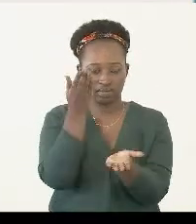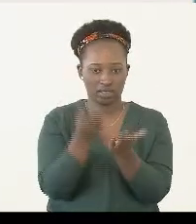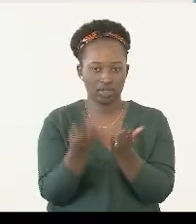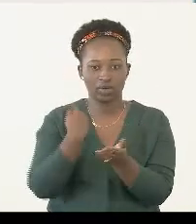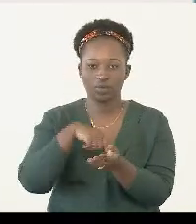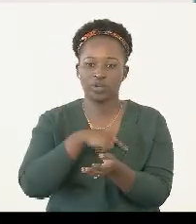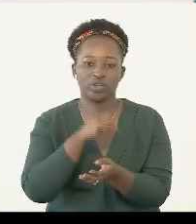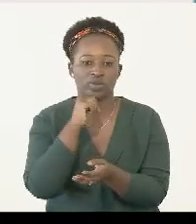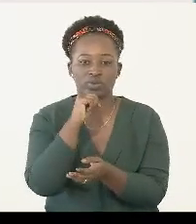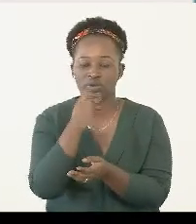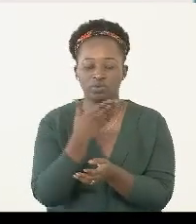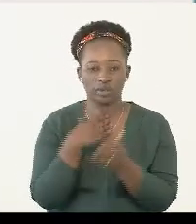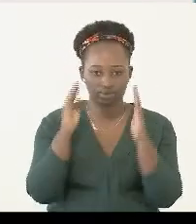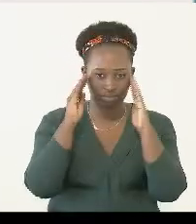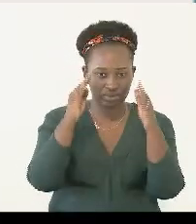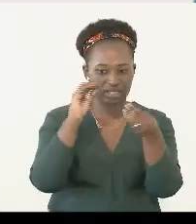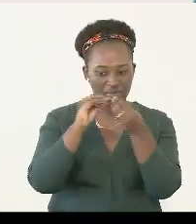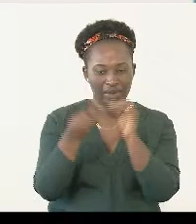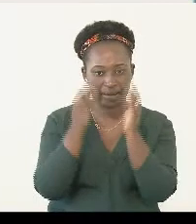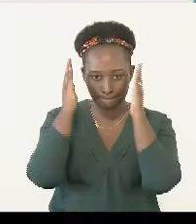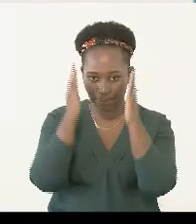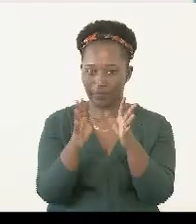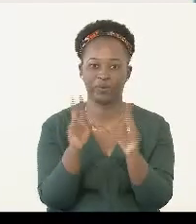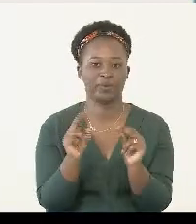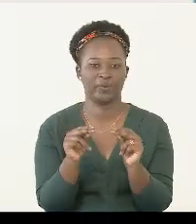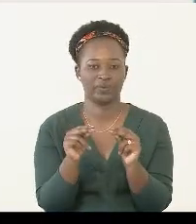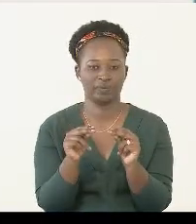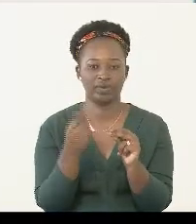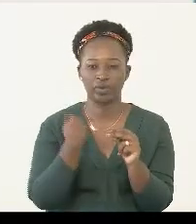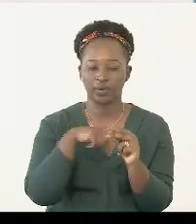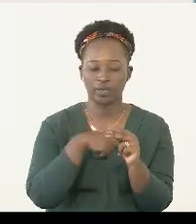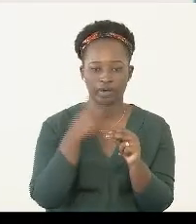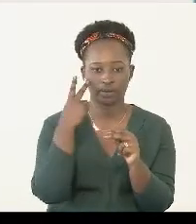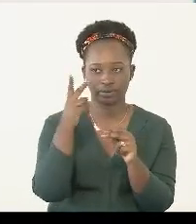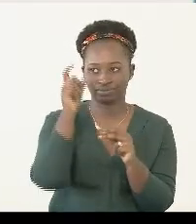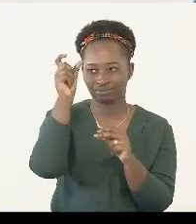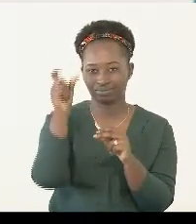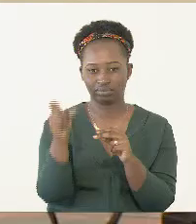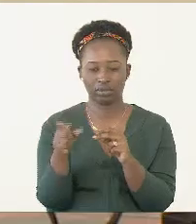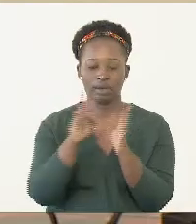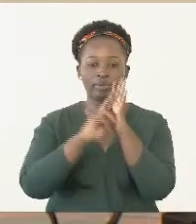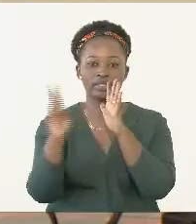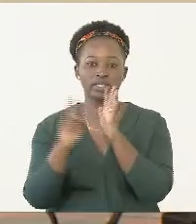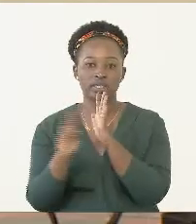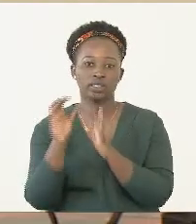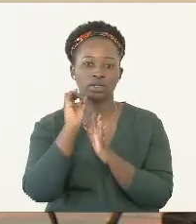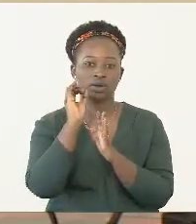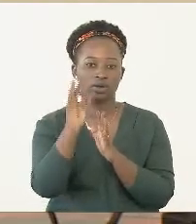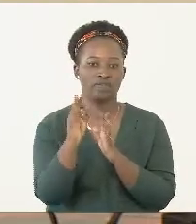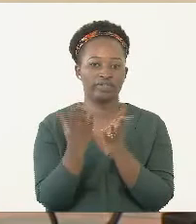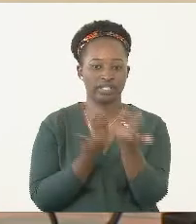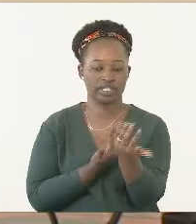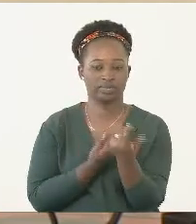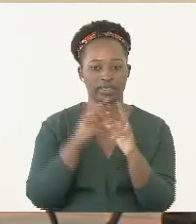do not want precise, exact figures. We are looking at a rough representation of the